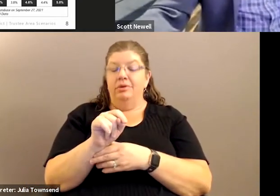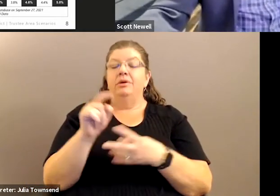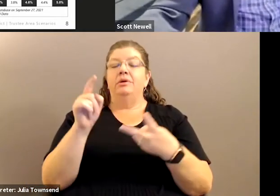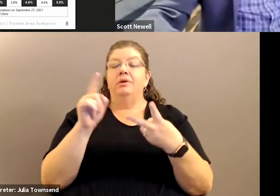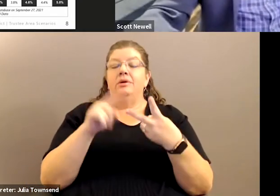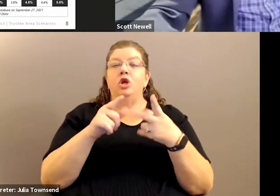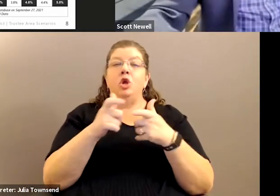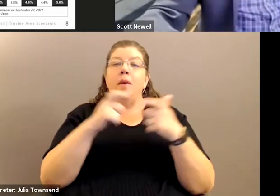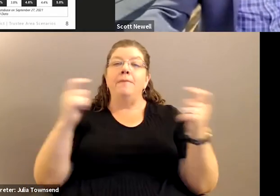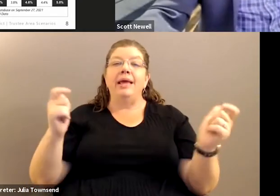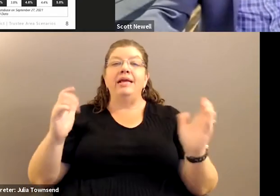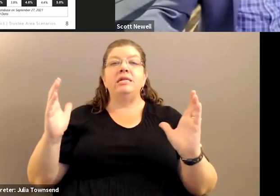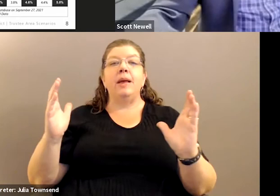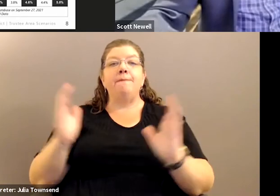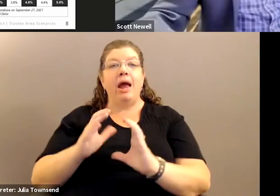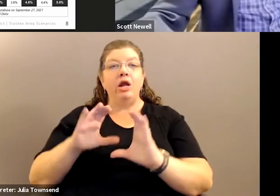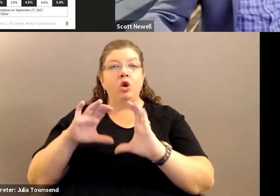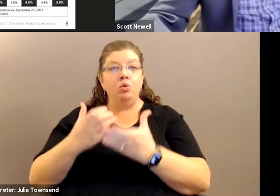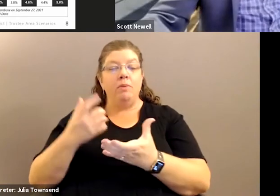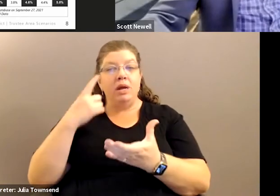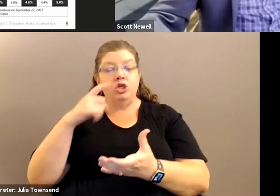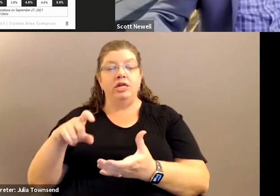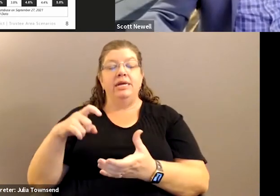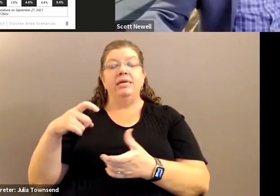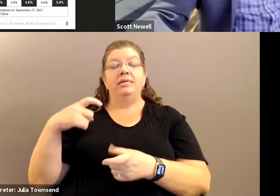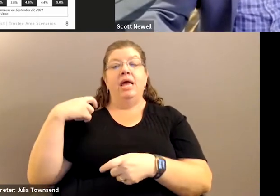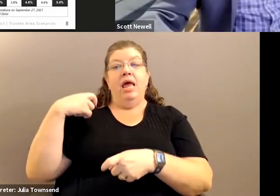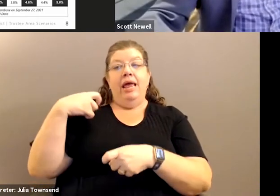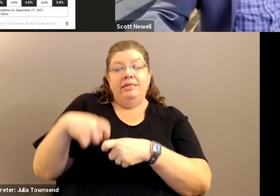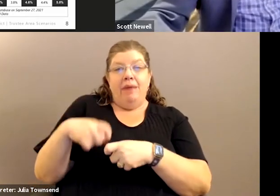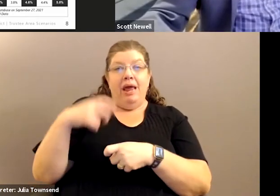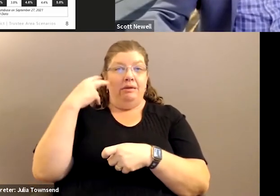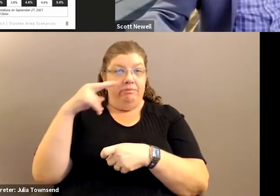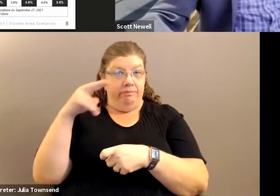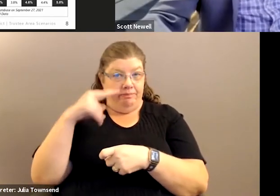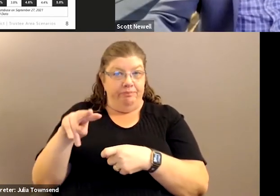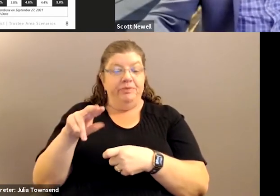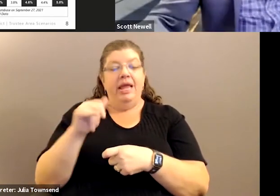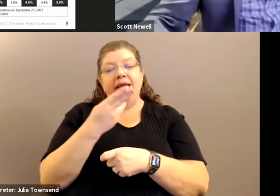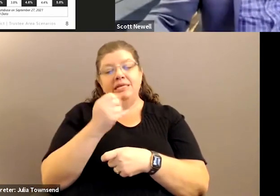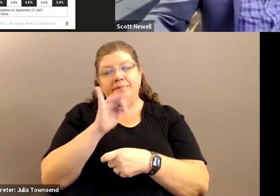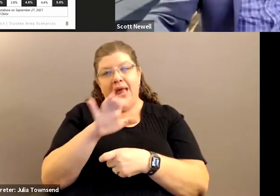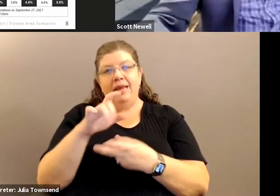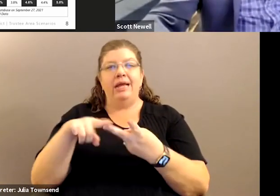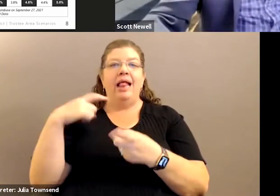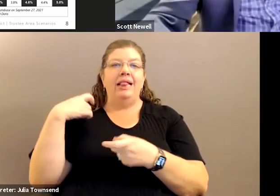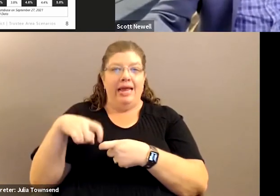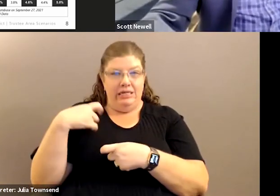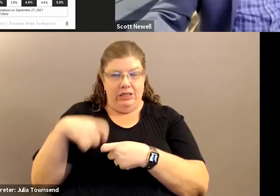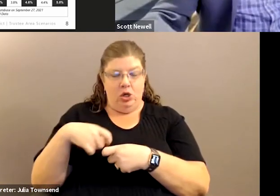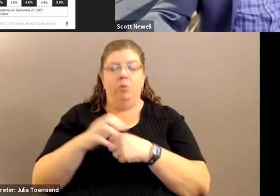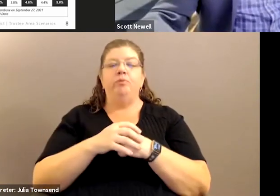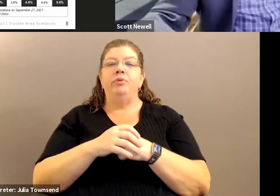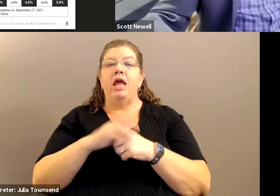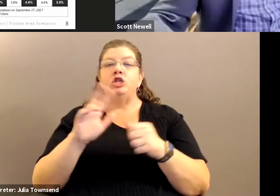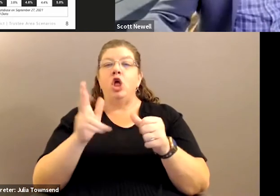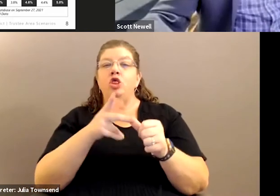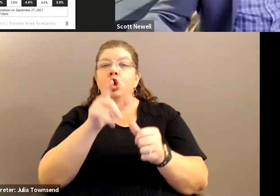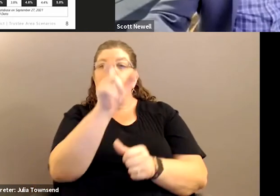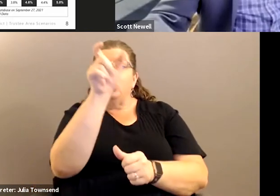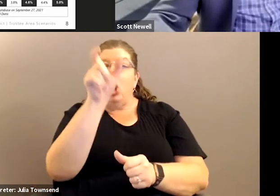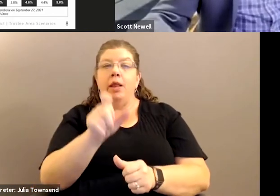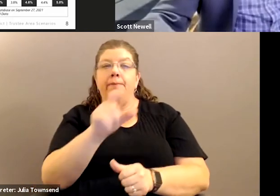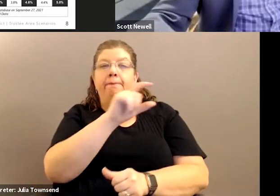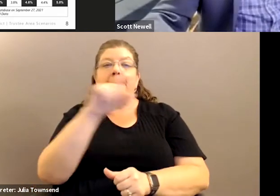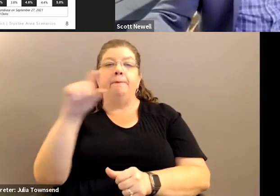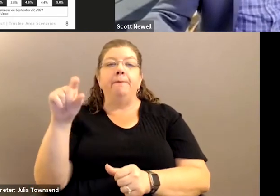your biggest minority group here which is your hispanic and latino so if we kind of focus on the column that is the third column down if